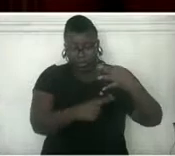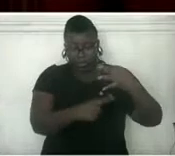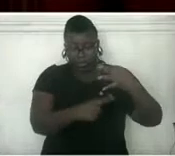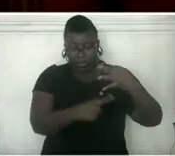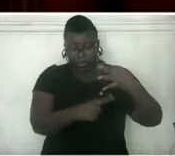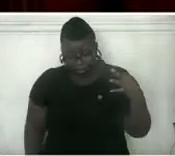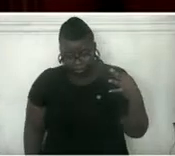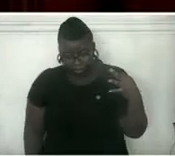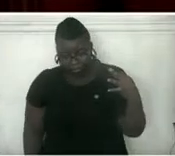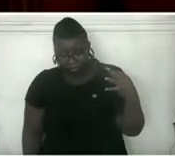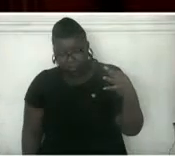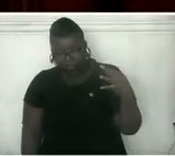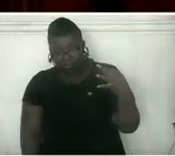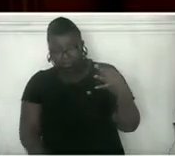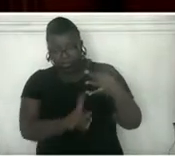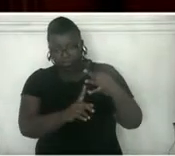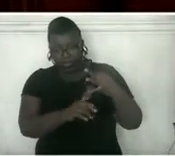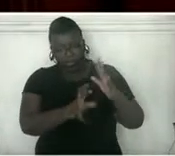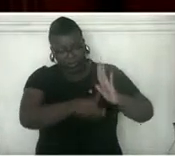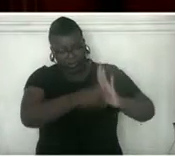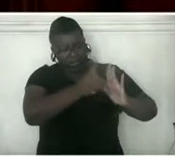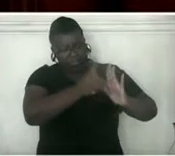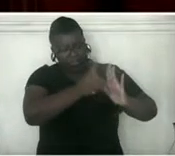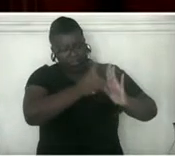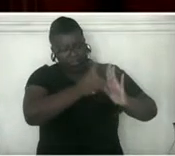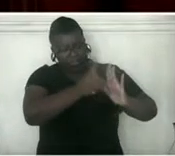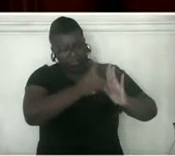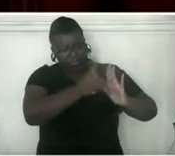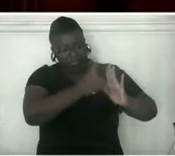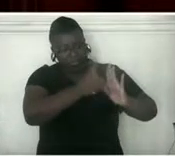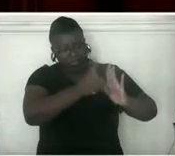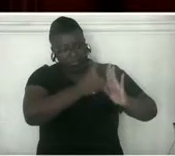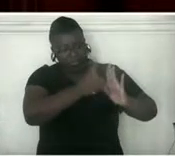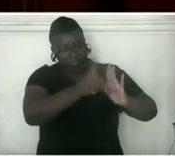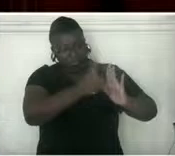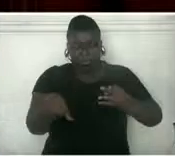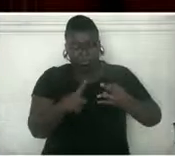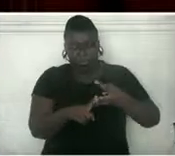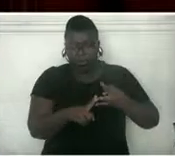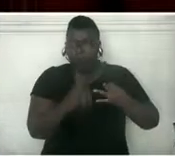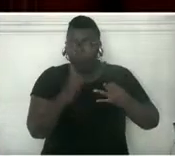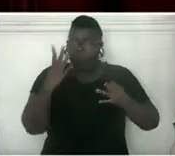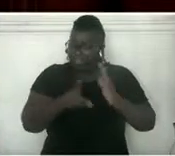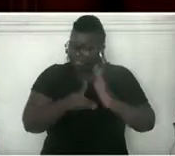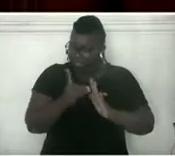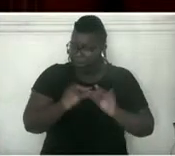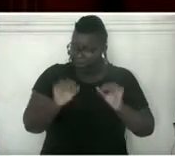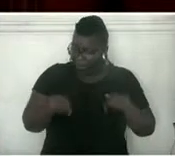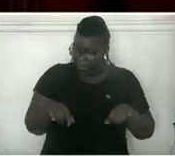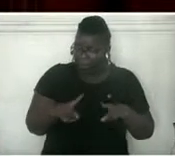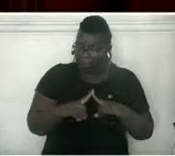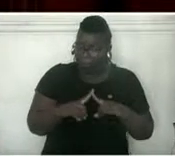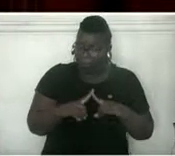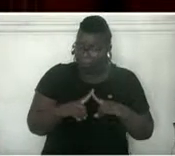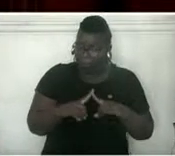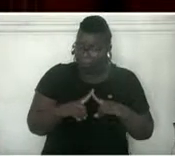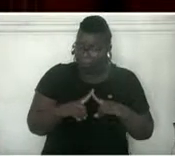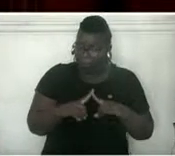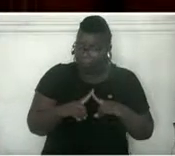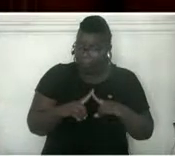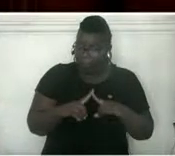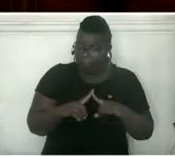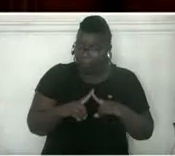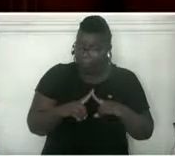Okokuqala ukuthi siwukhulise umnotho. But okwesibili ukuthi umukhulu ungakhuleli ezandleni